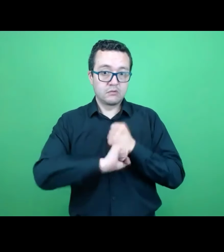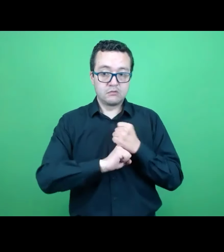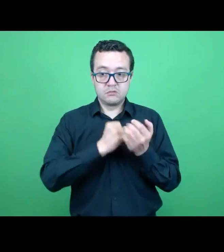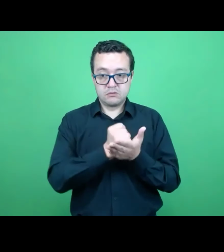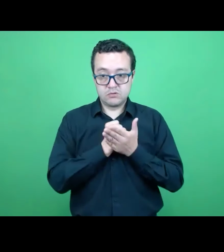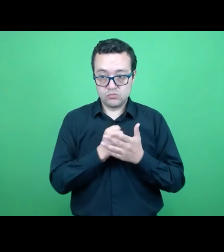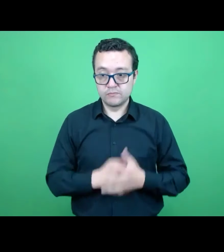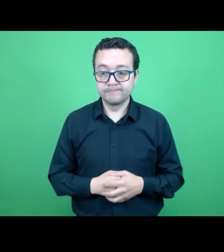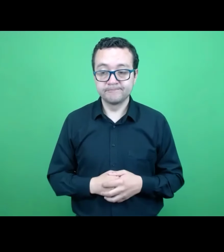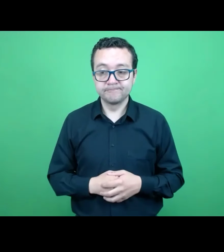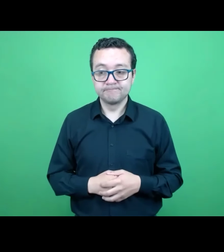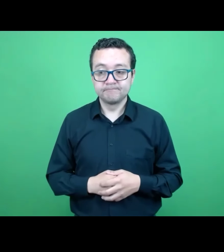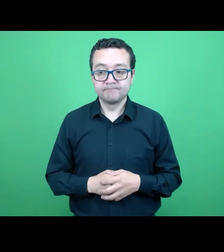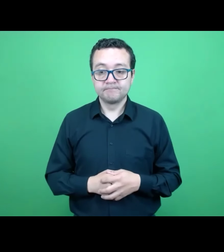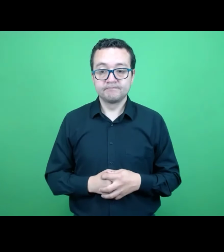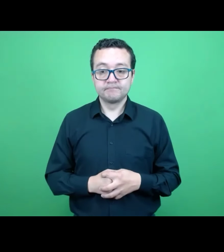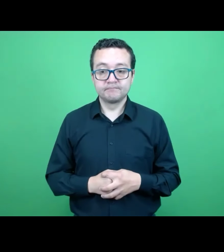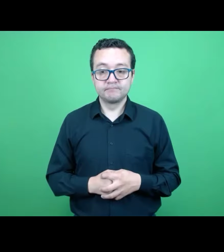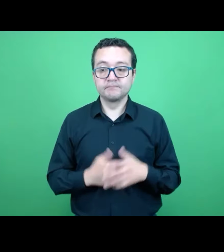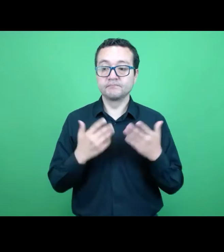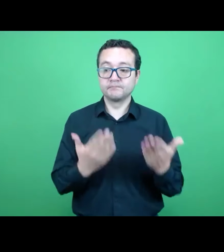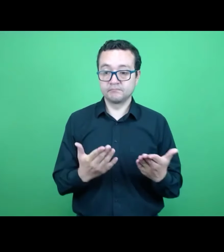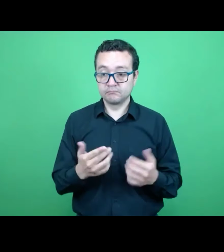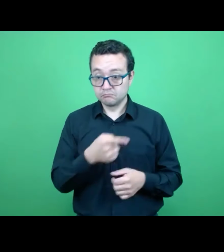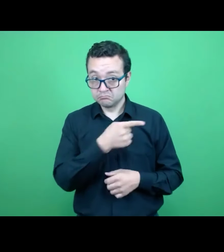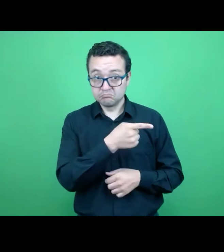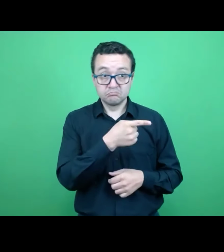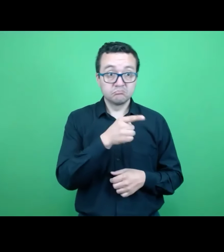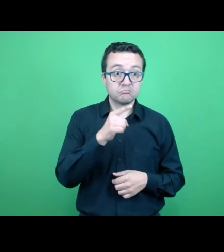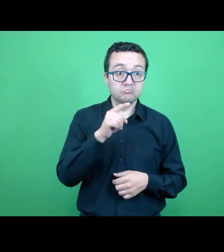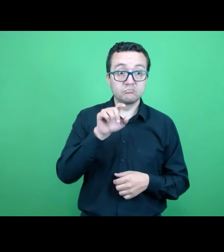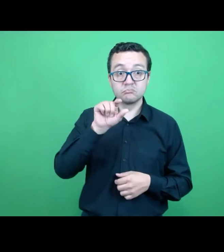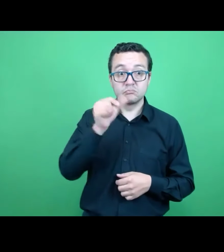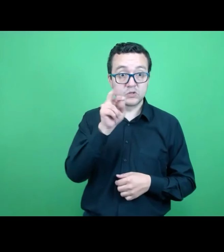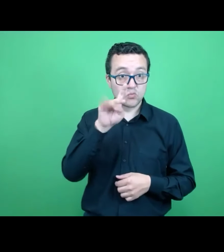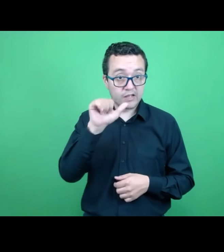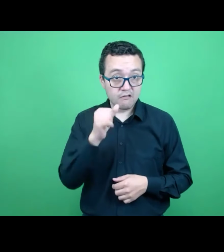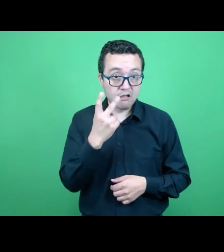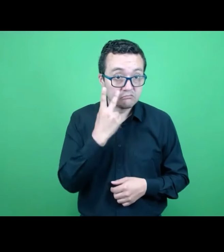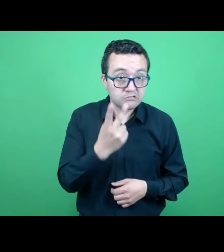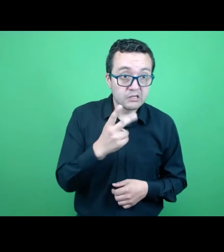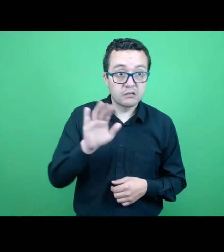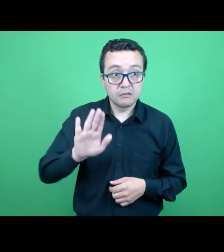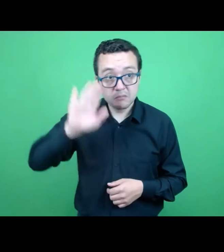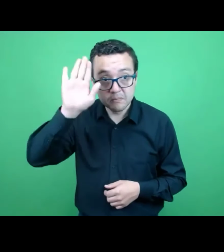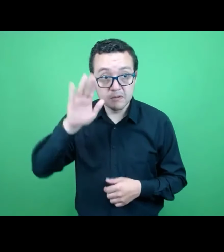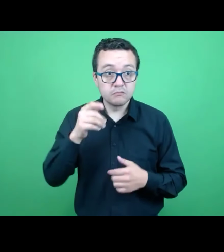if you see any hands, but I don't see any other questions in the chat. No hands raised.